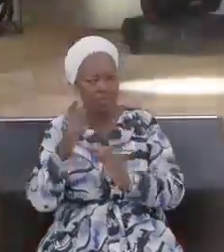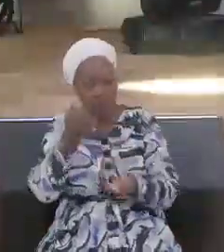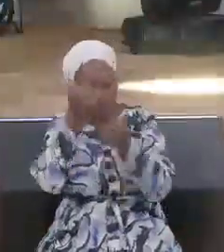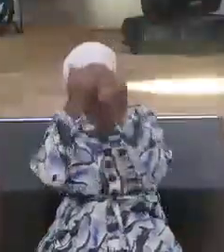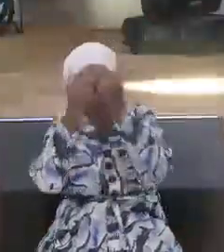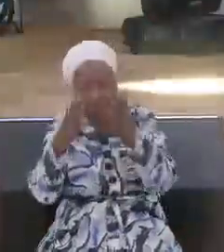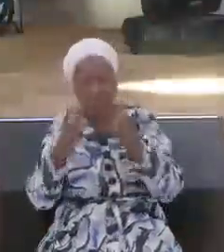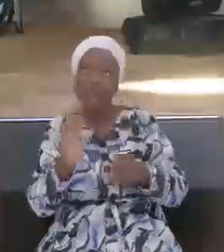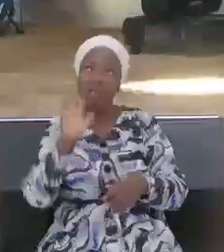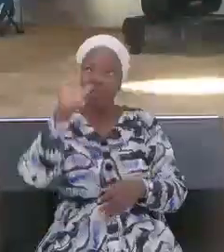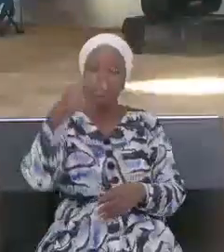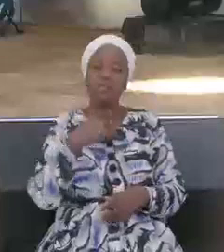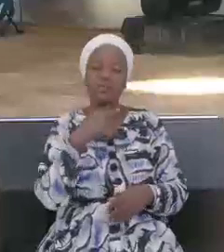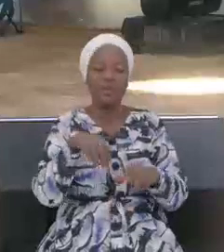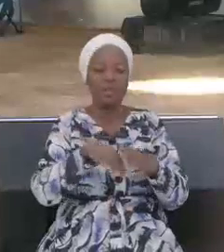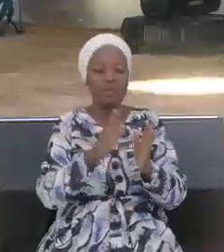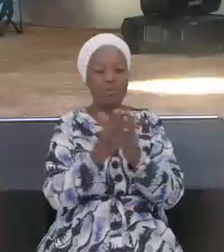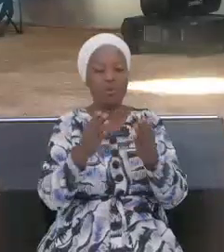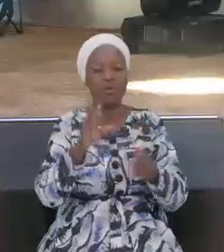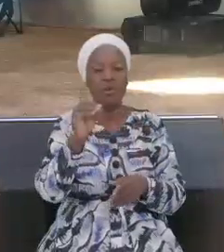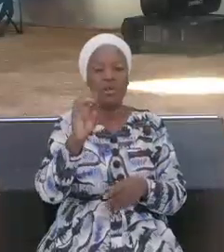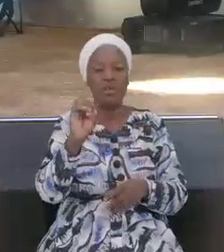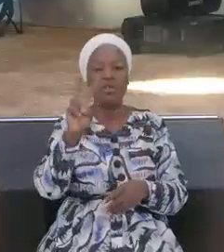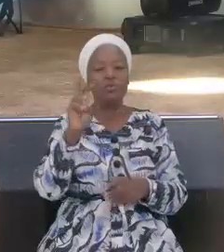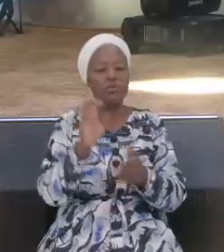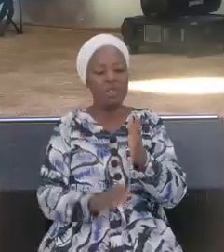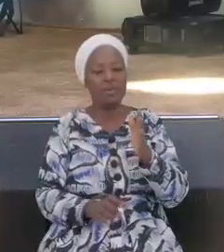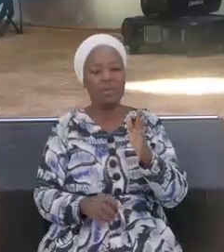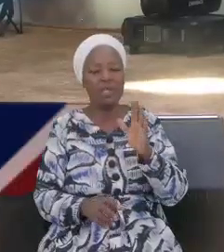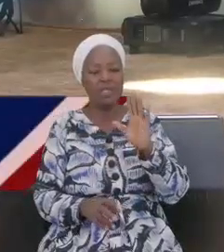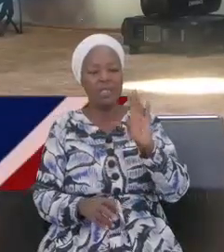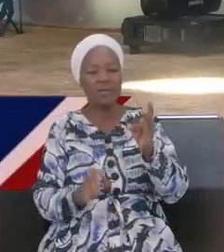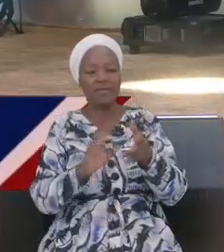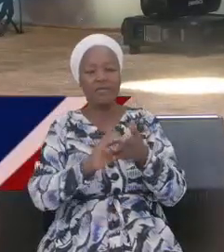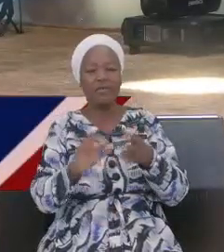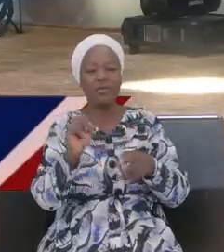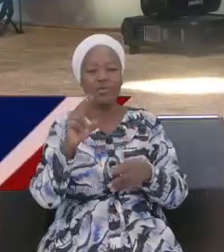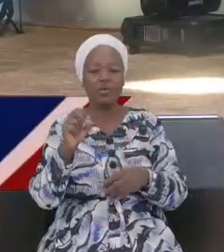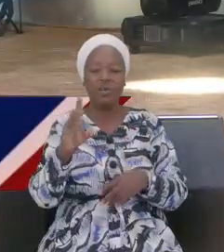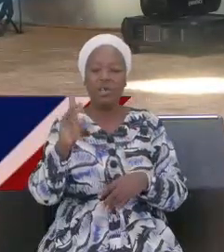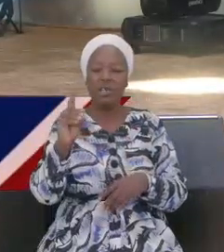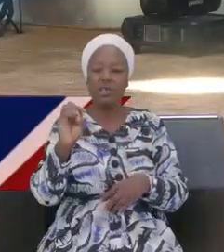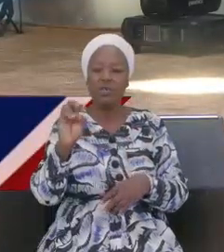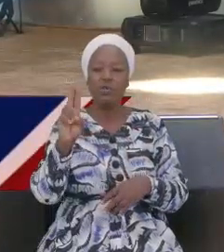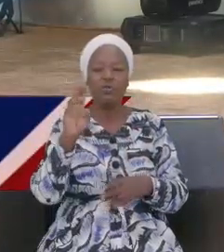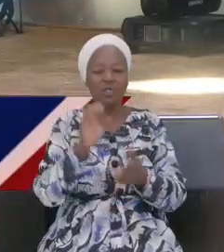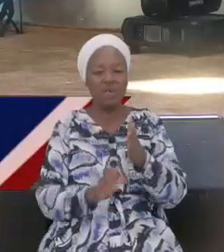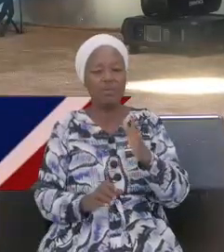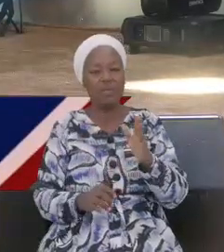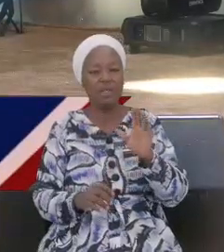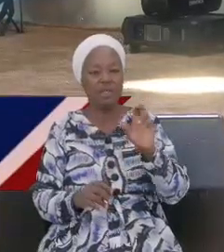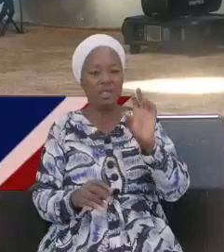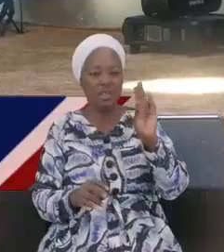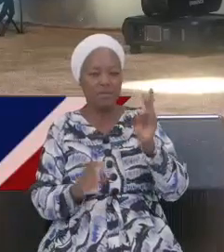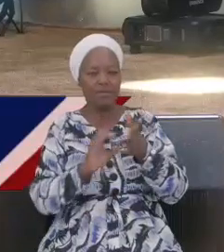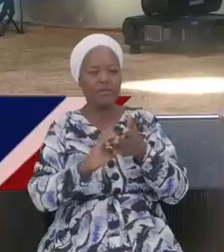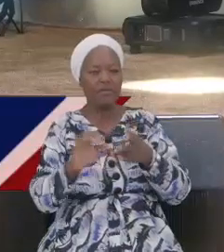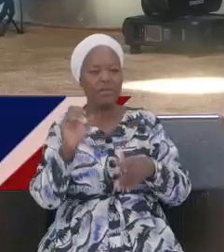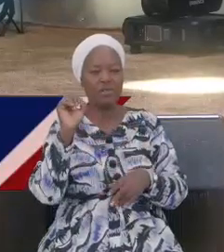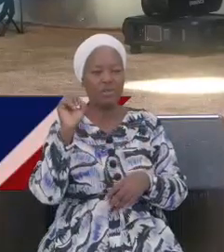voice. In Deuteronomy chapter 7, I'm reading from verse 12. Deuteronomy chapter 7, we're looking